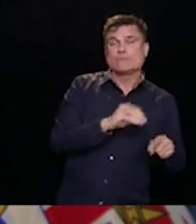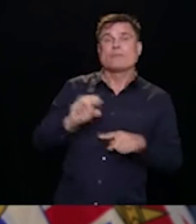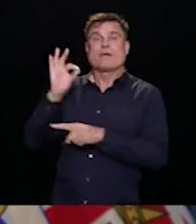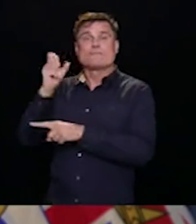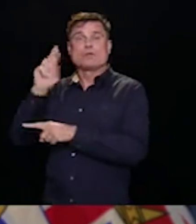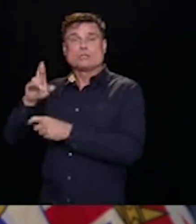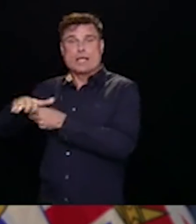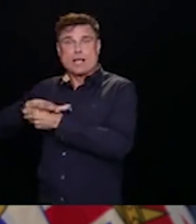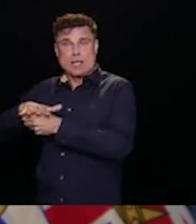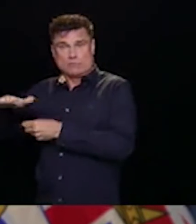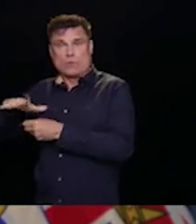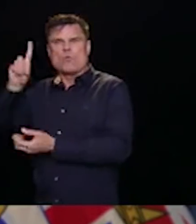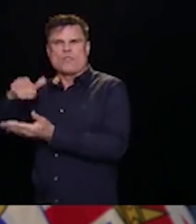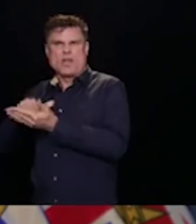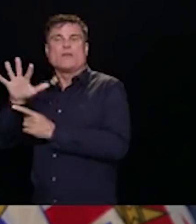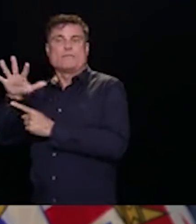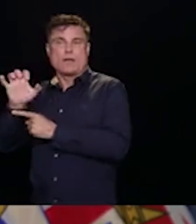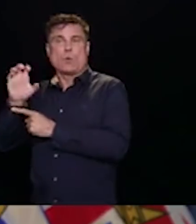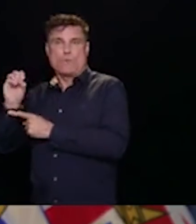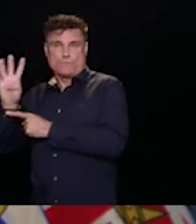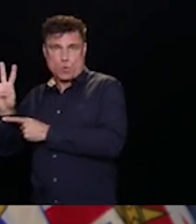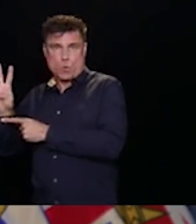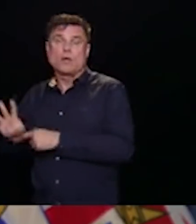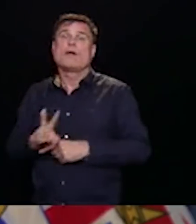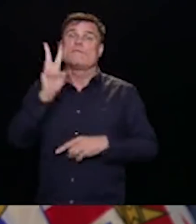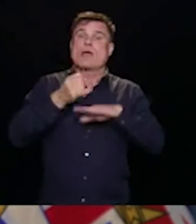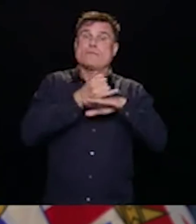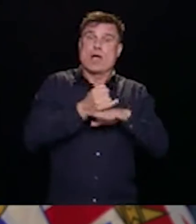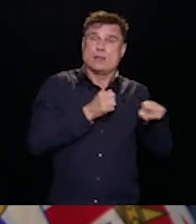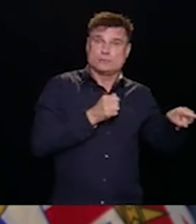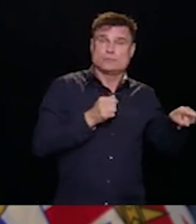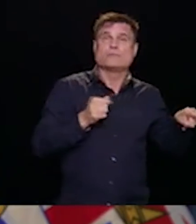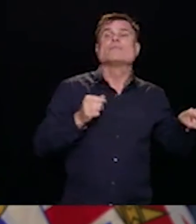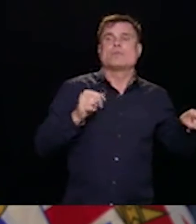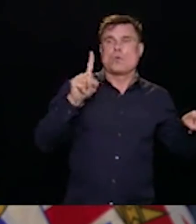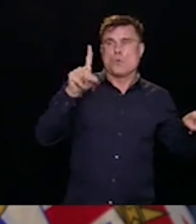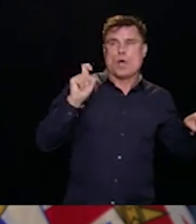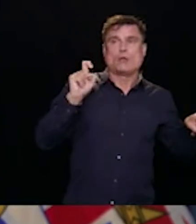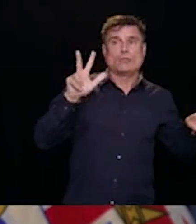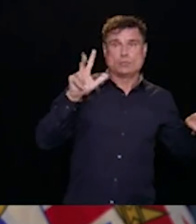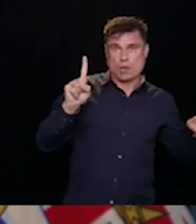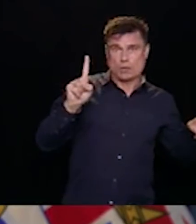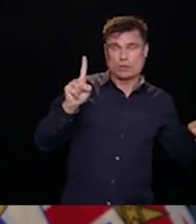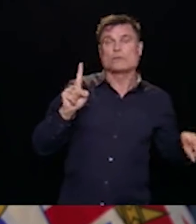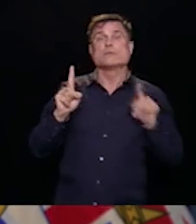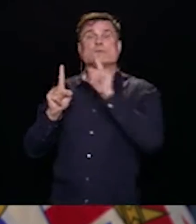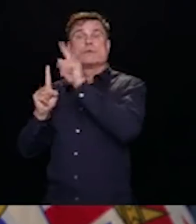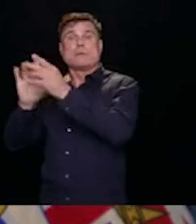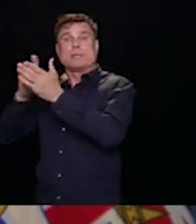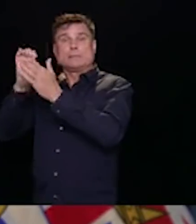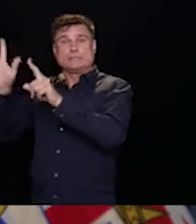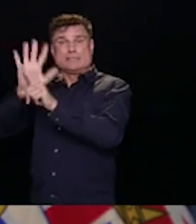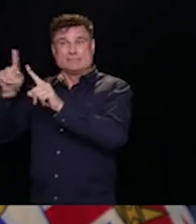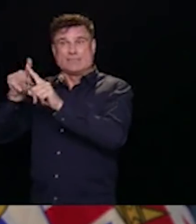Region, 1,504 are in the Fraser Health Region, 131 people are on the Vancouver Island Health